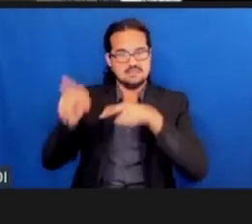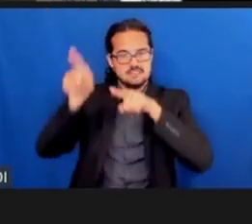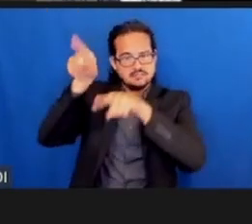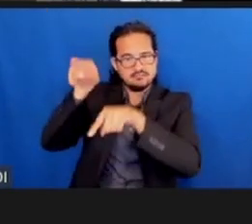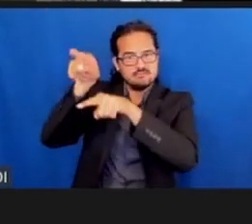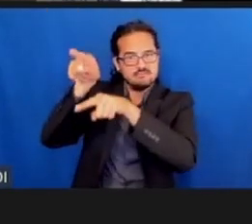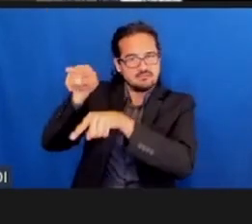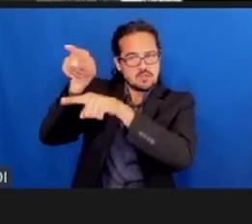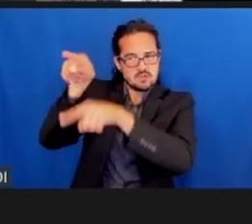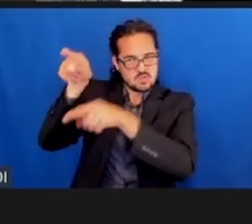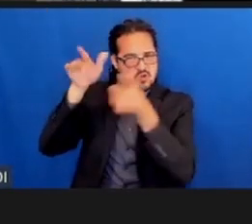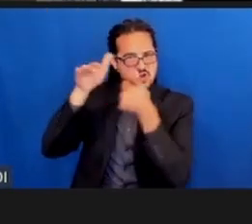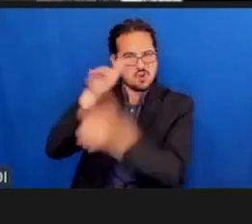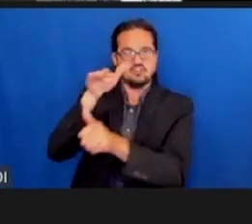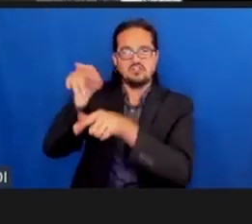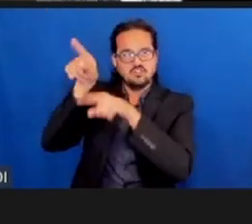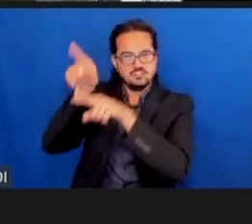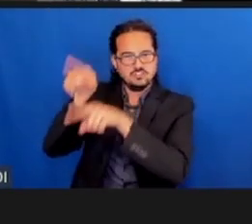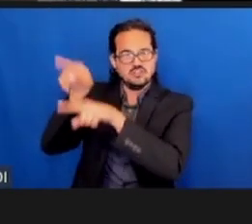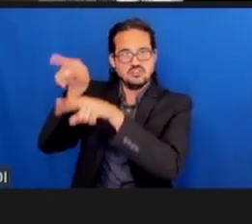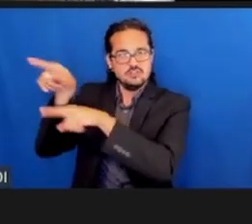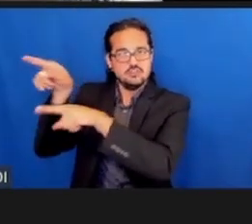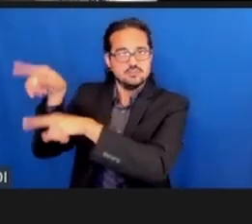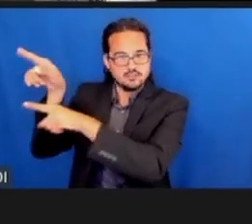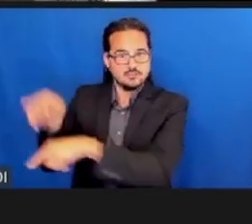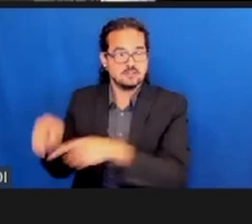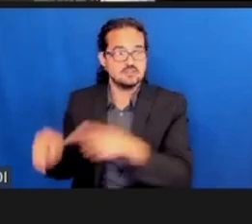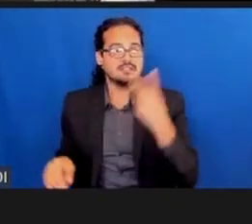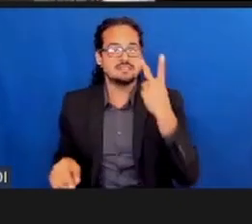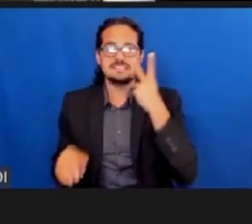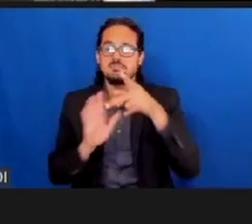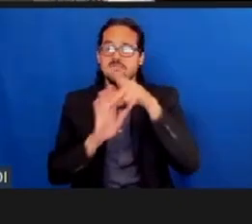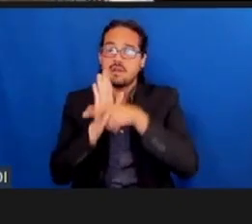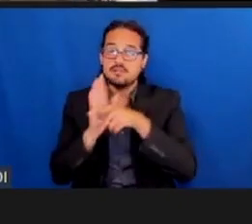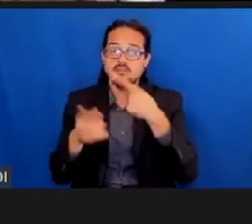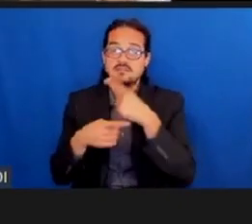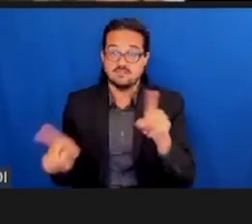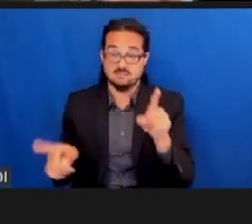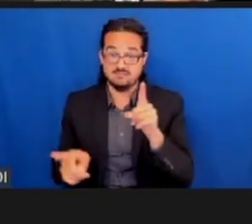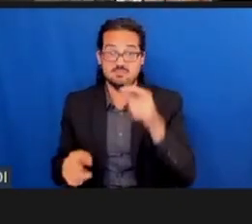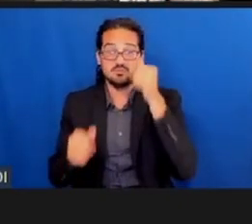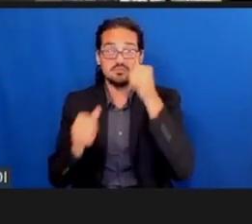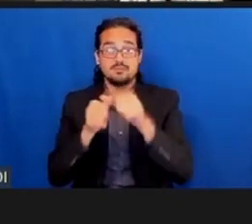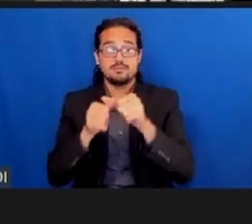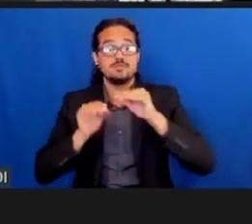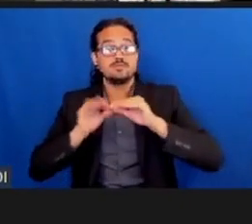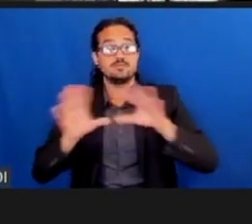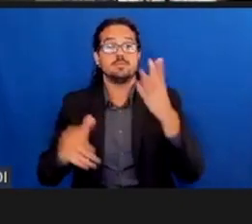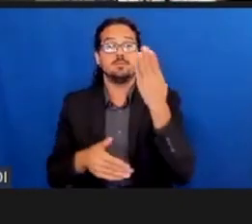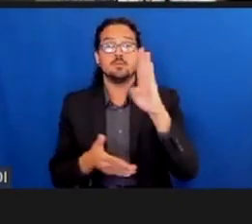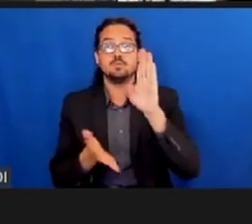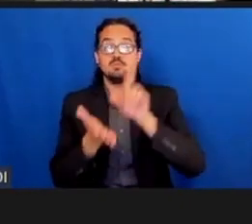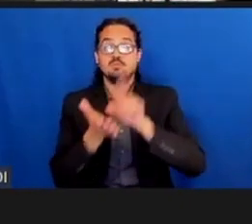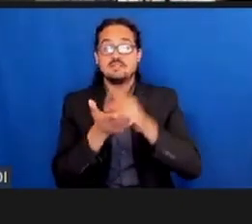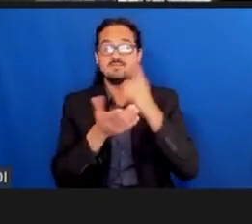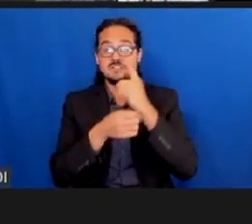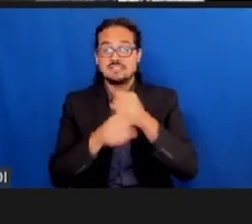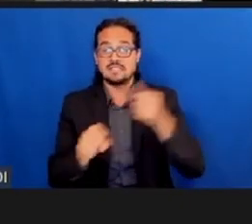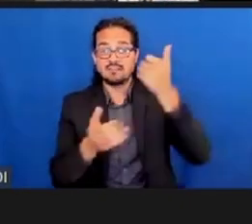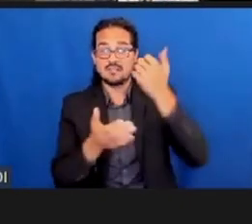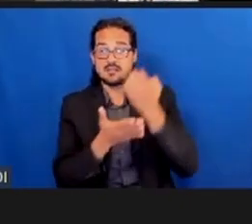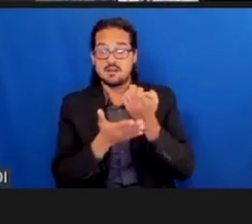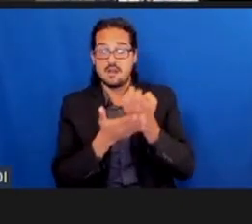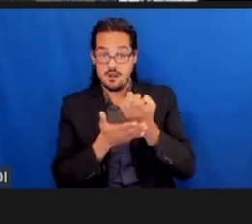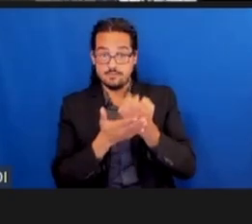away on June 15th, that blueprint that started in the end of August 2020. And you can see the colors, the tiers that corresponded to the case